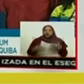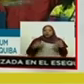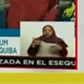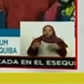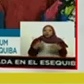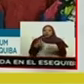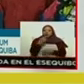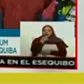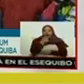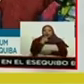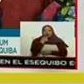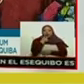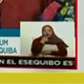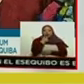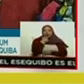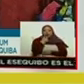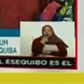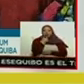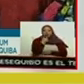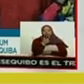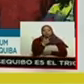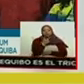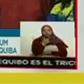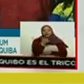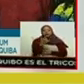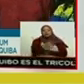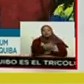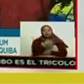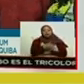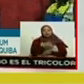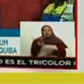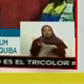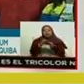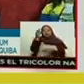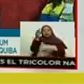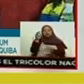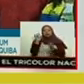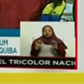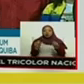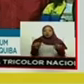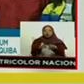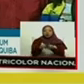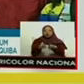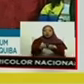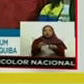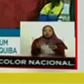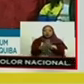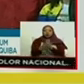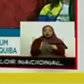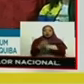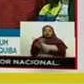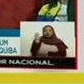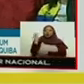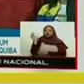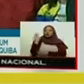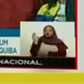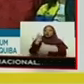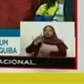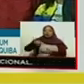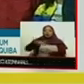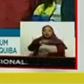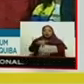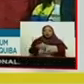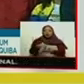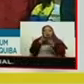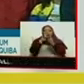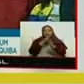borders were drawn up in London, in Paris, and in the colonial metropolises, and not in Caracas, and not